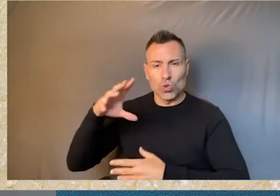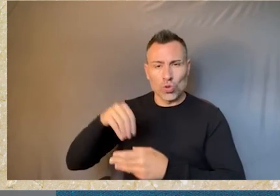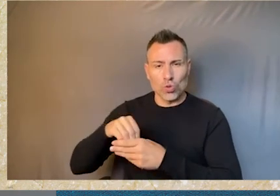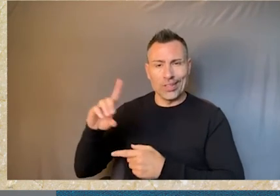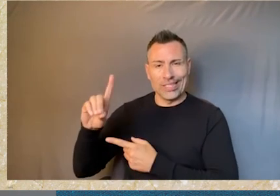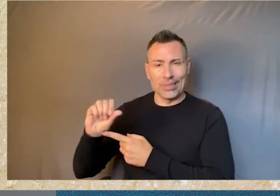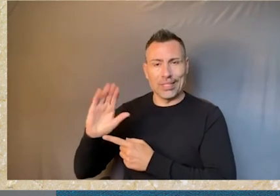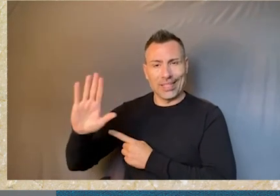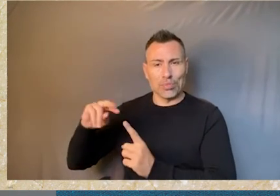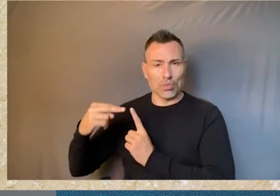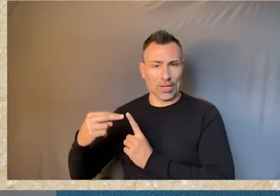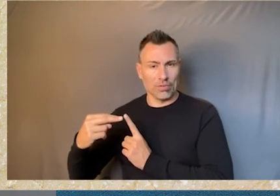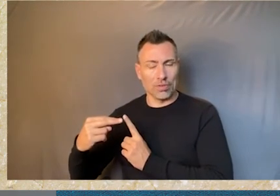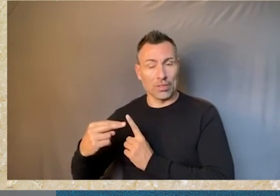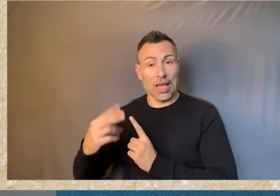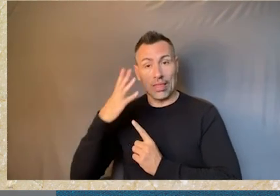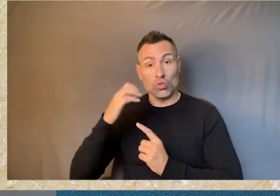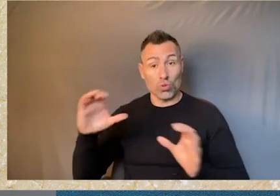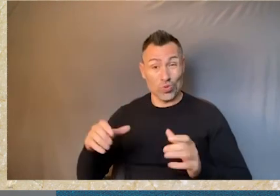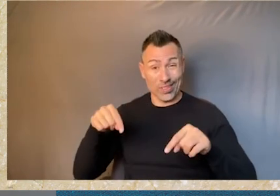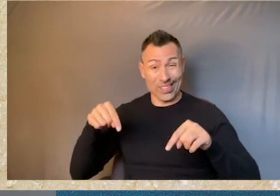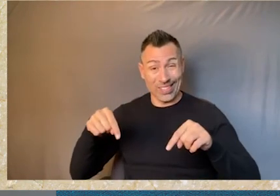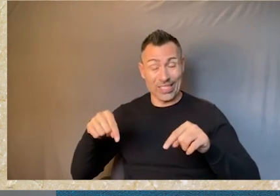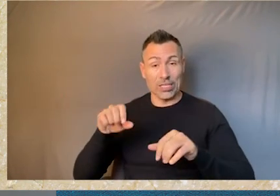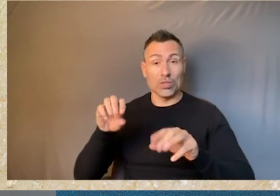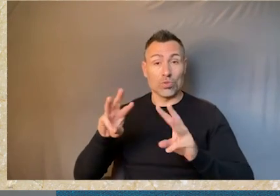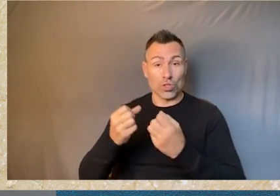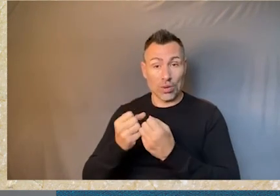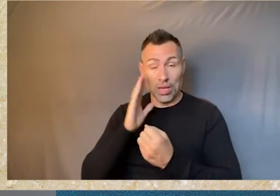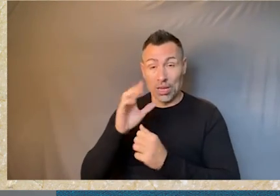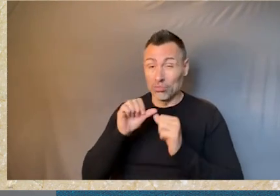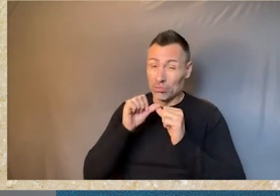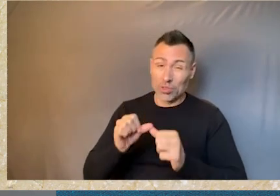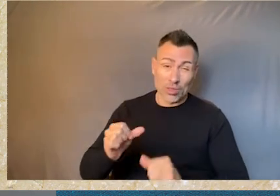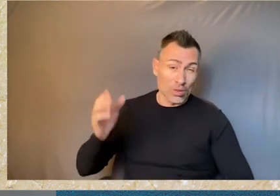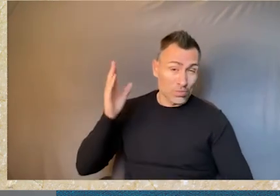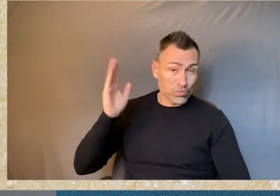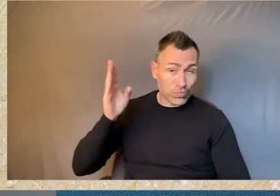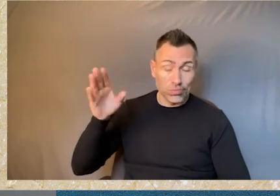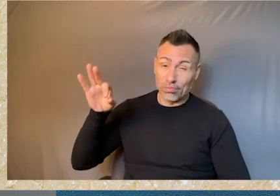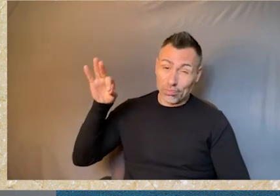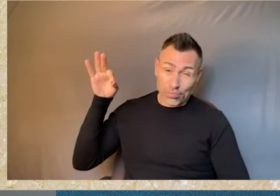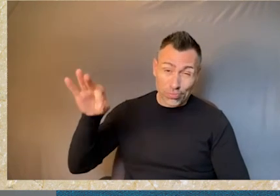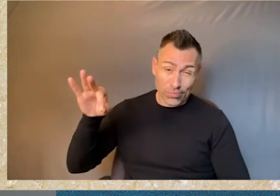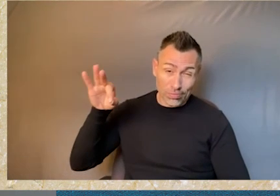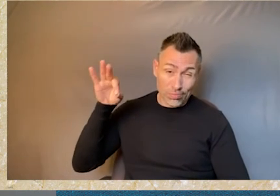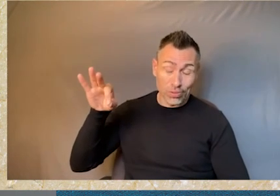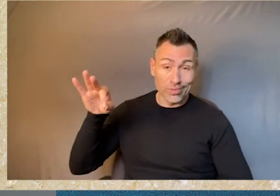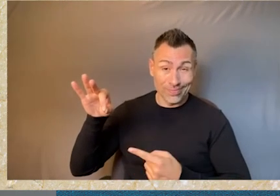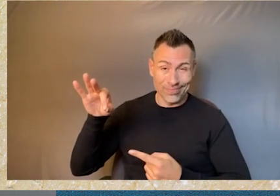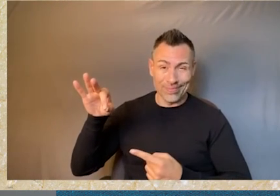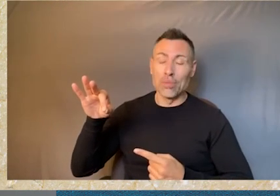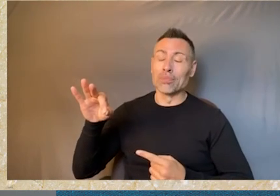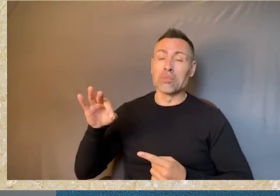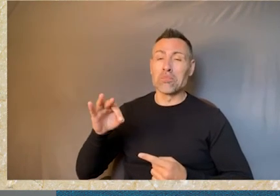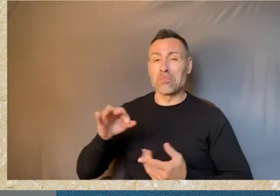tables. So that's why we're doing this, and I will constantly preach in a polite, respectful way. Don't forget disability, bring it